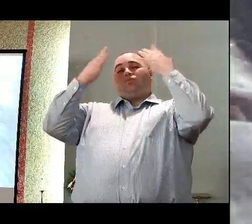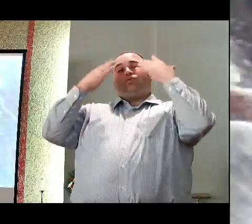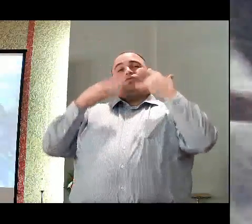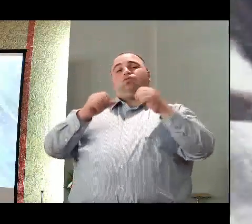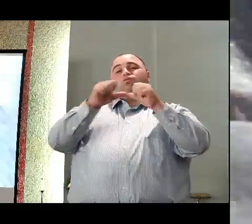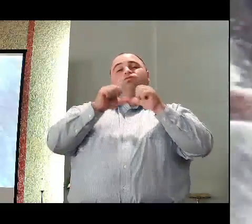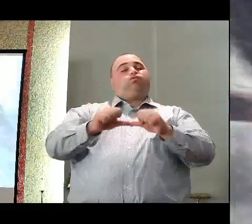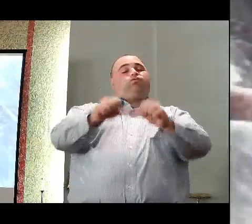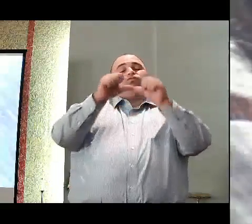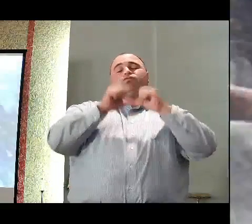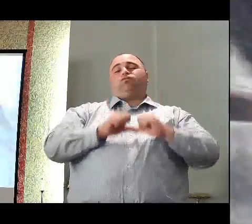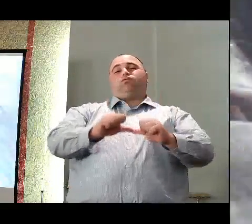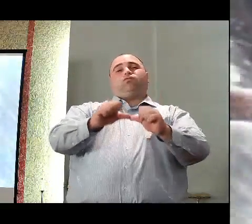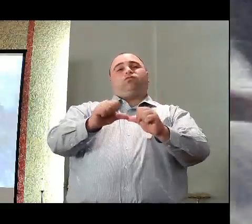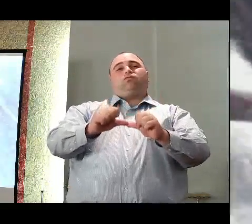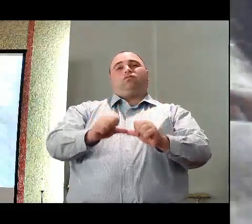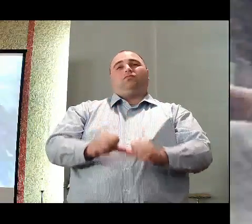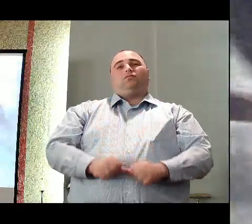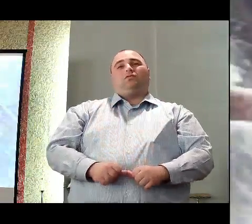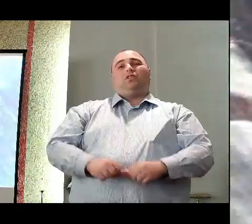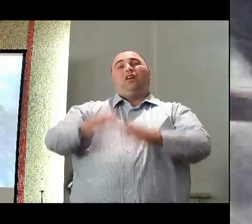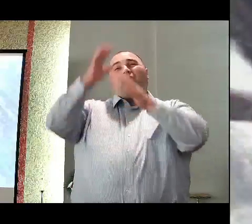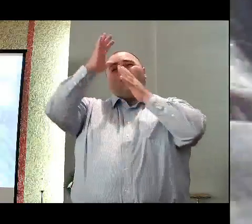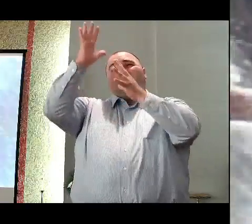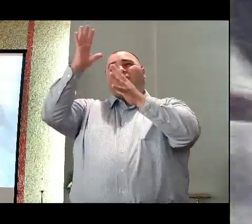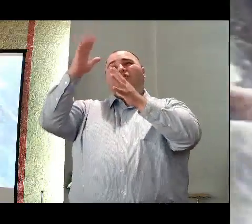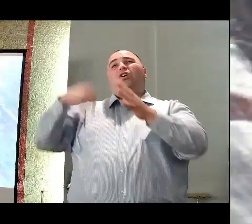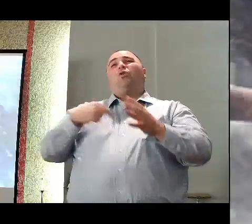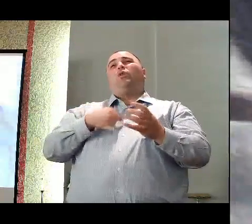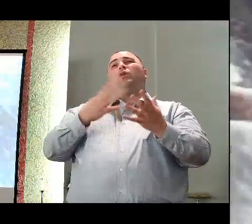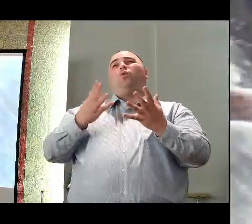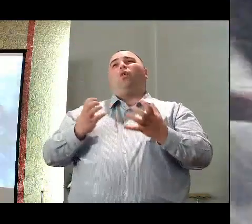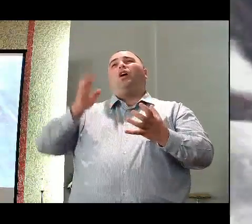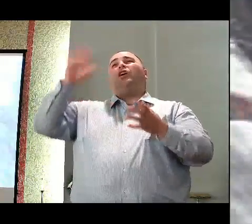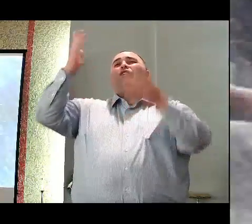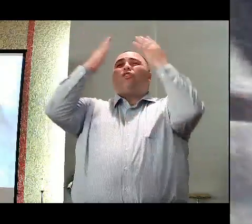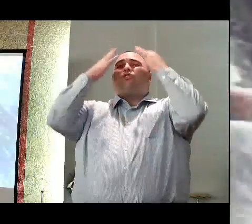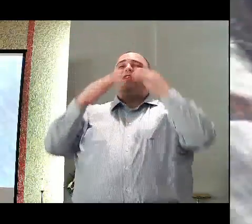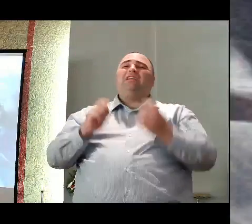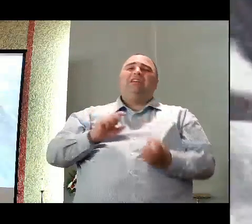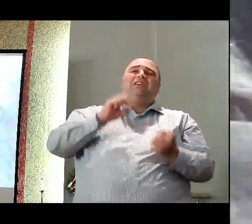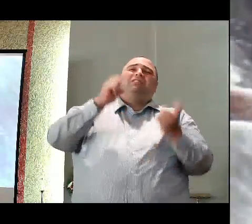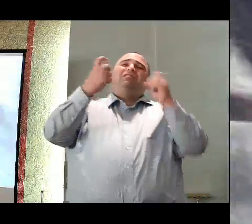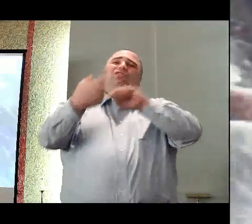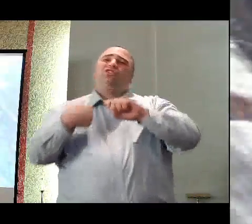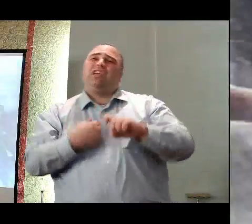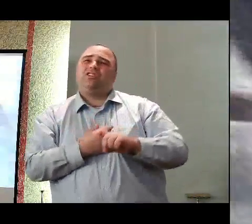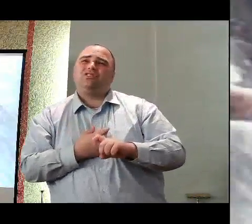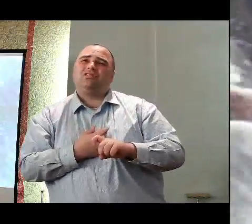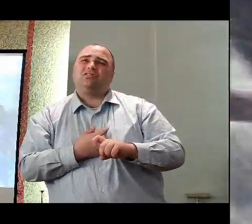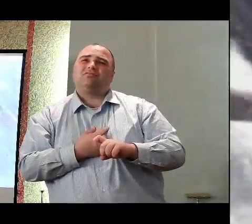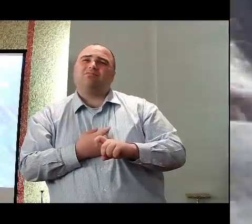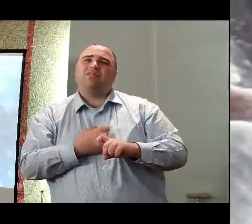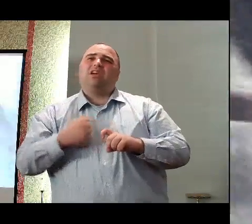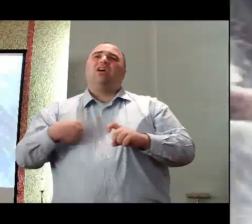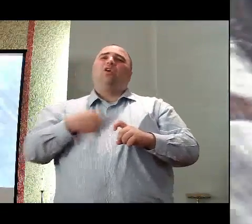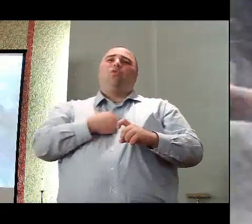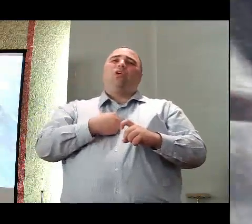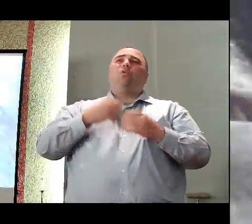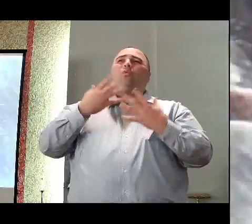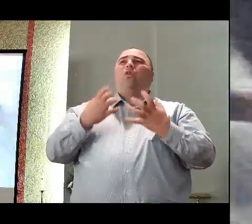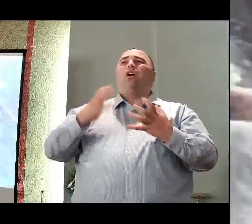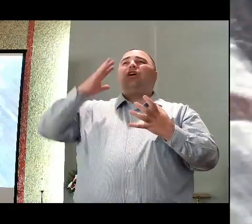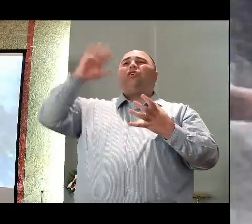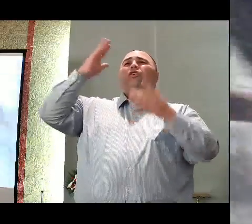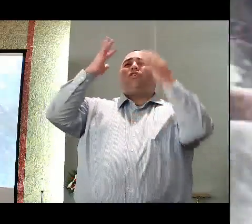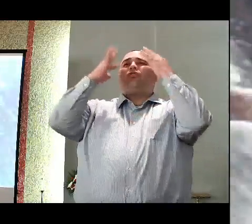We're thankful, Father, we want to make that grace effective in us. We don't want to We don't want it to go to waste. But we